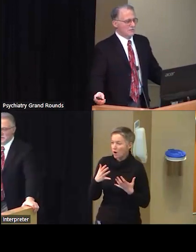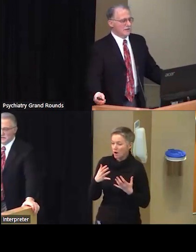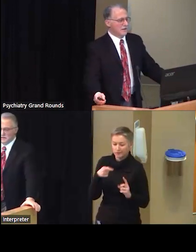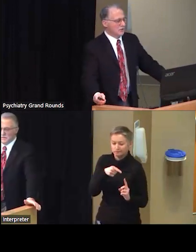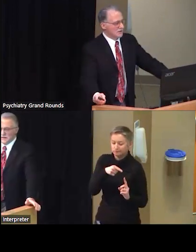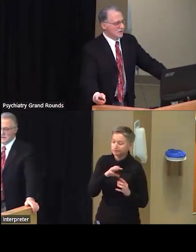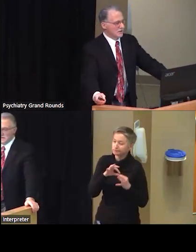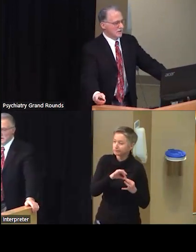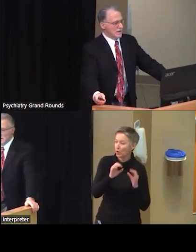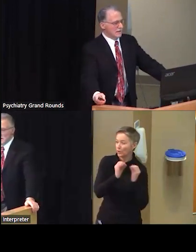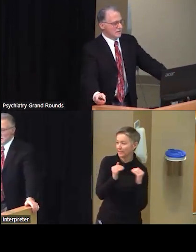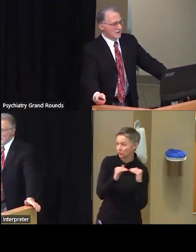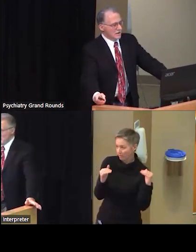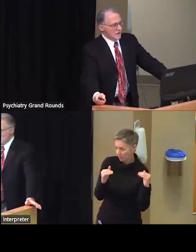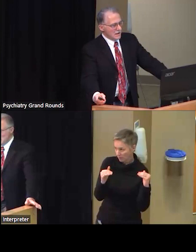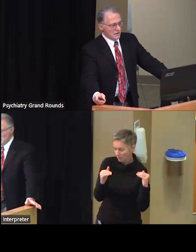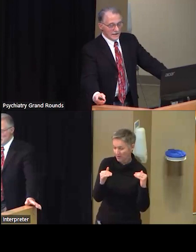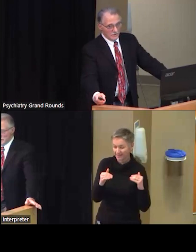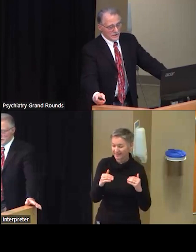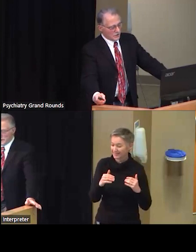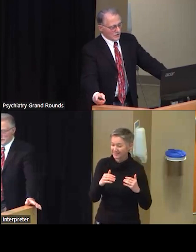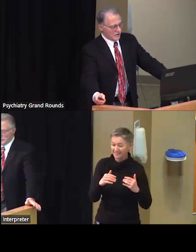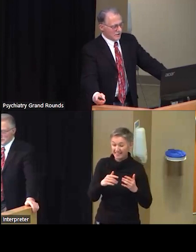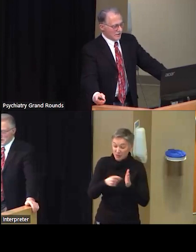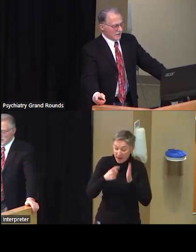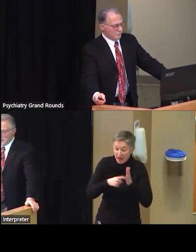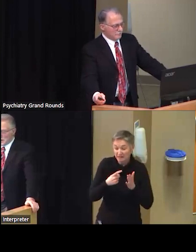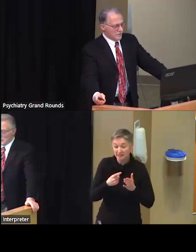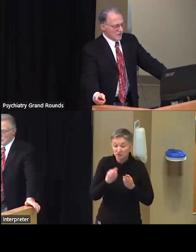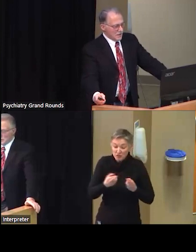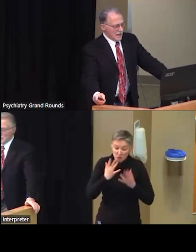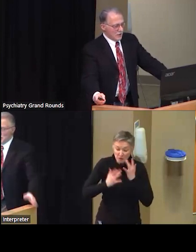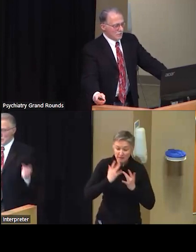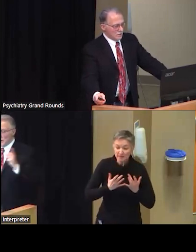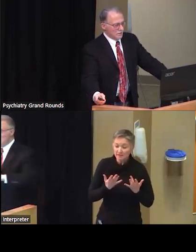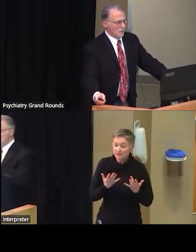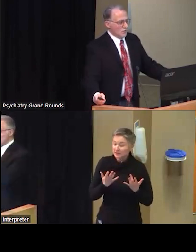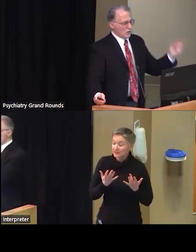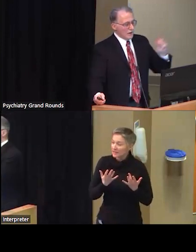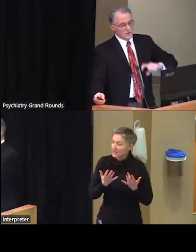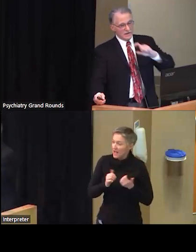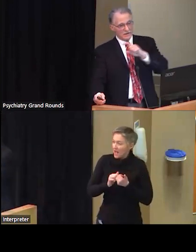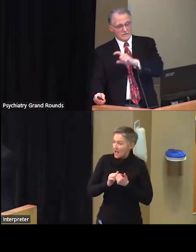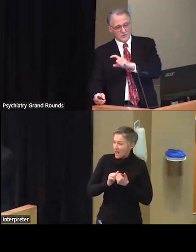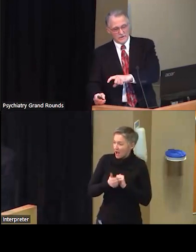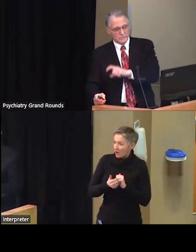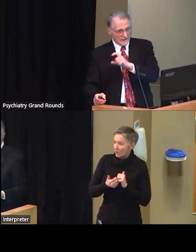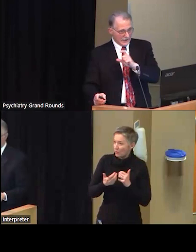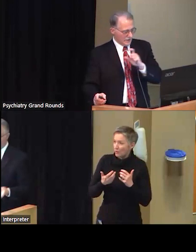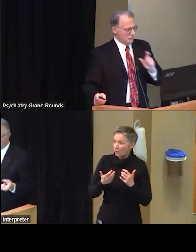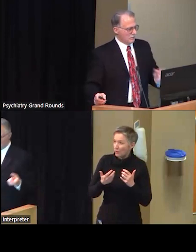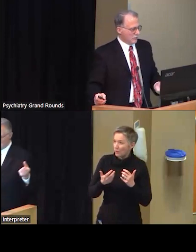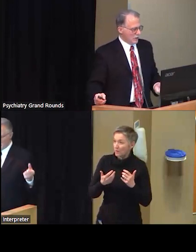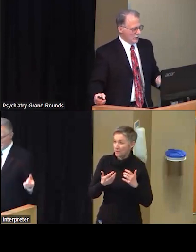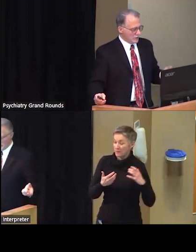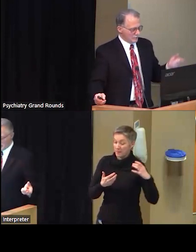some of them, the characteristics, the demands, lack of resources, how somebody is treated